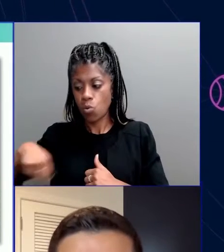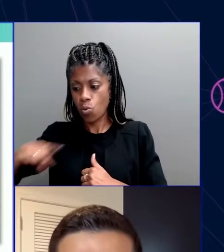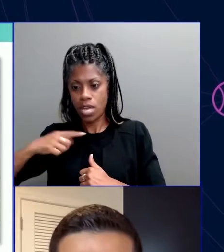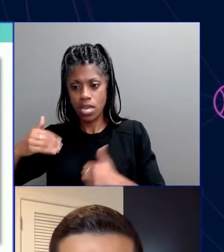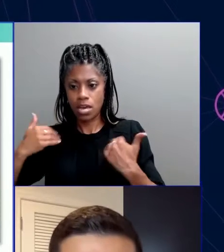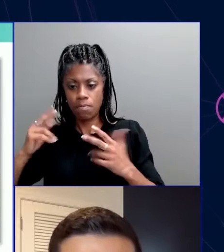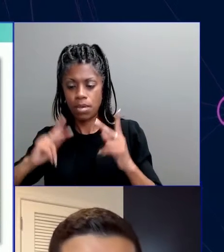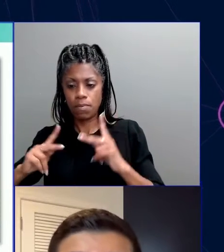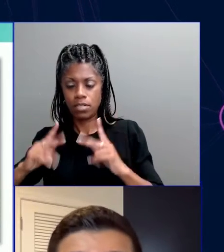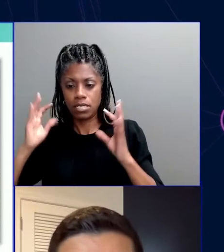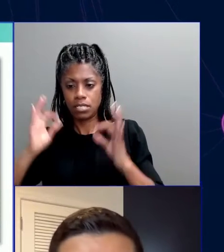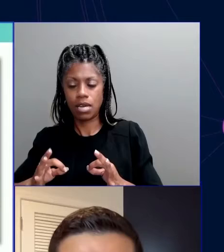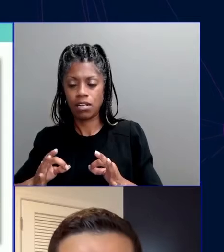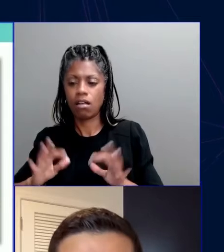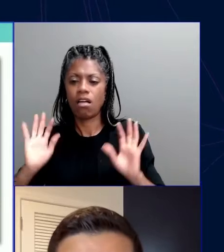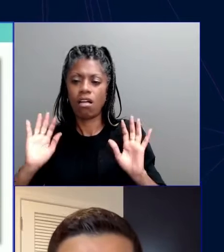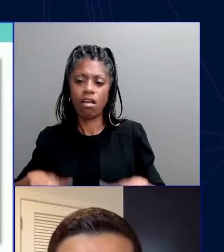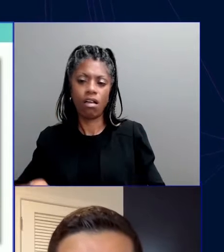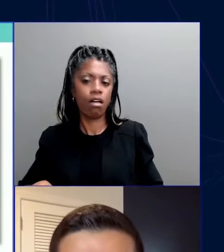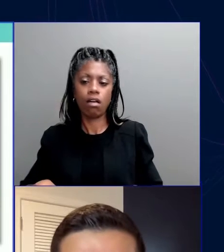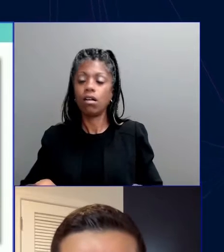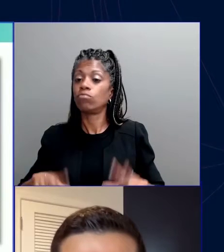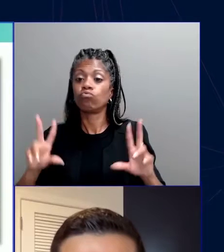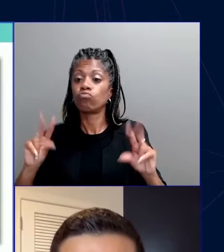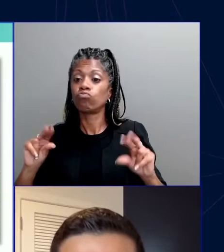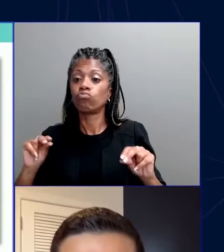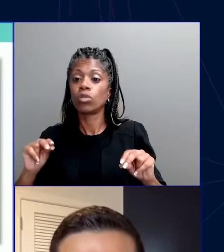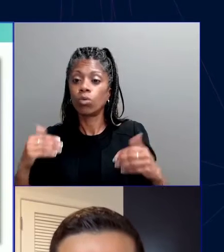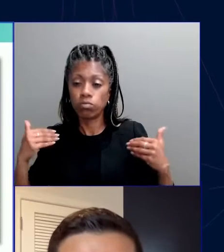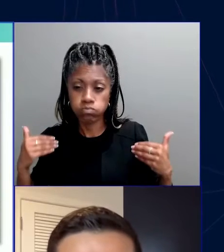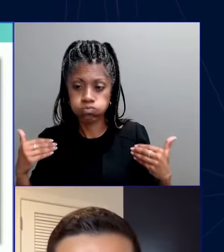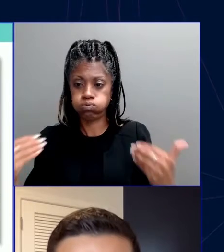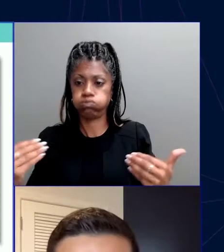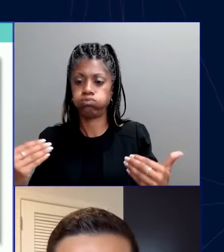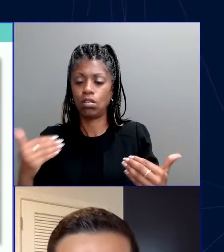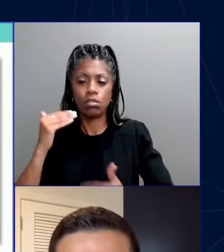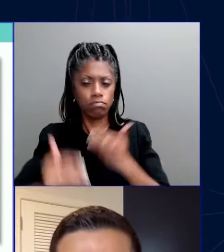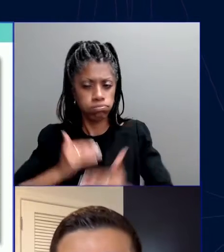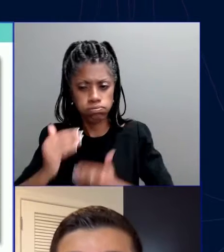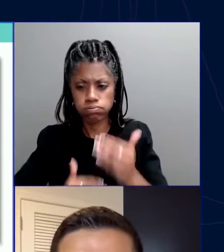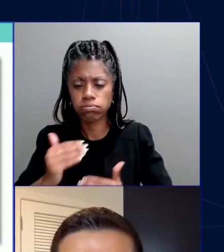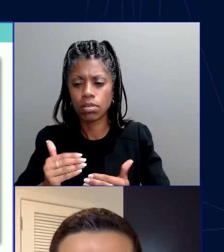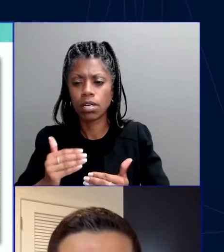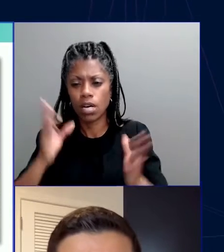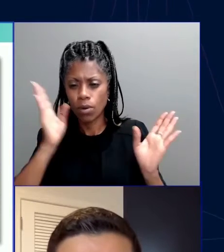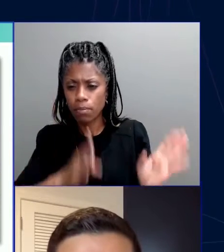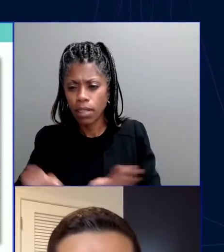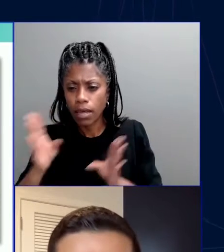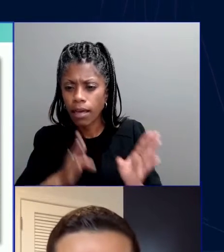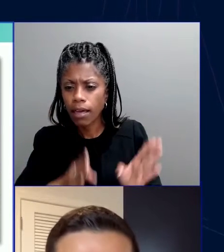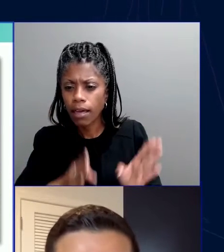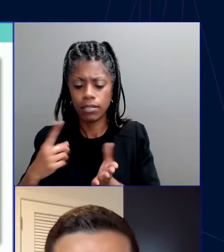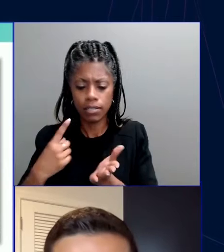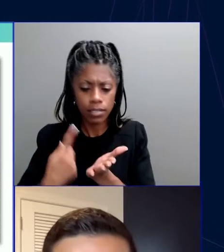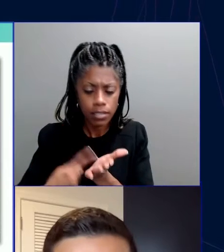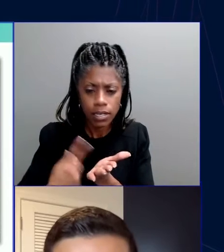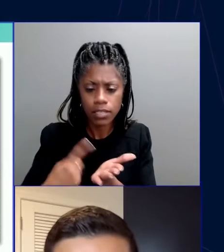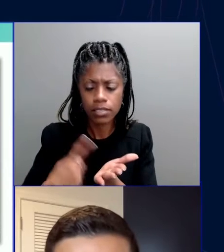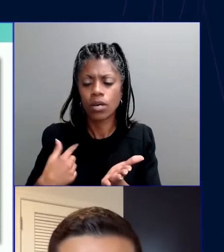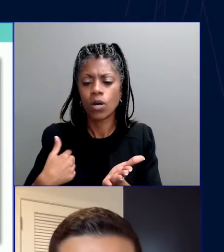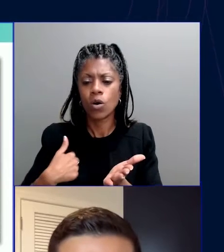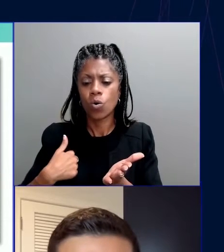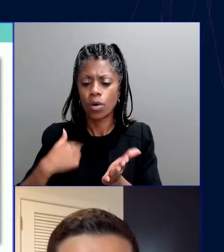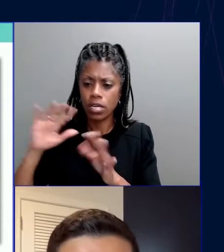we made the decision to pressure President Obama. We strategized and we took over Obama re-election